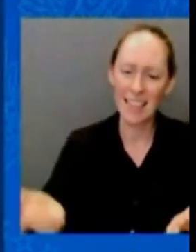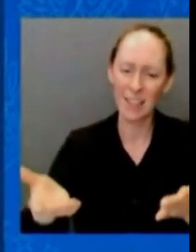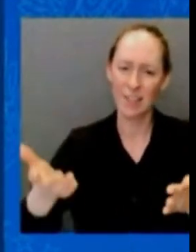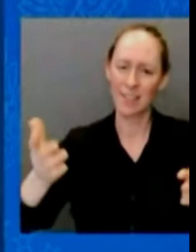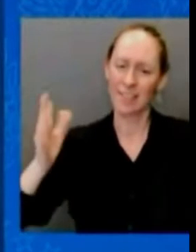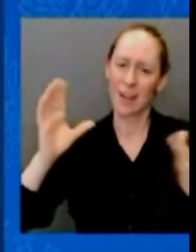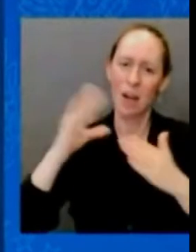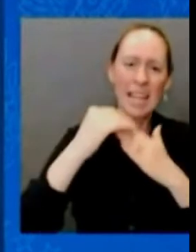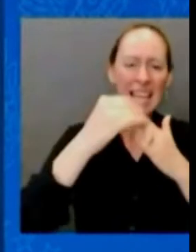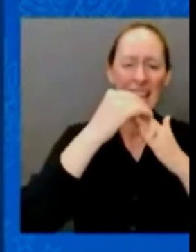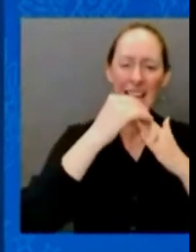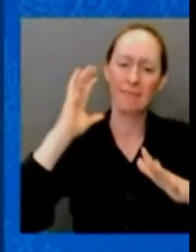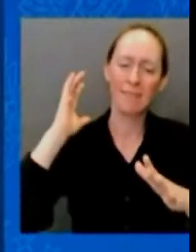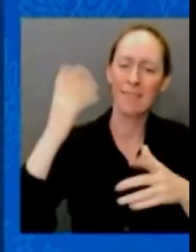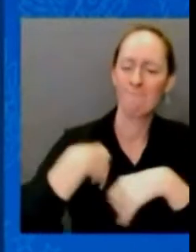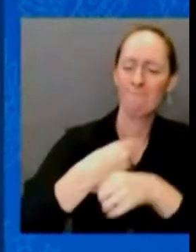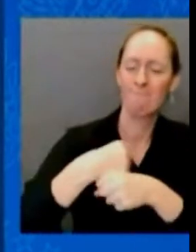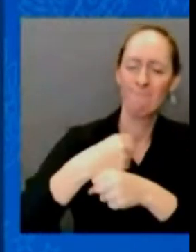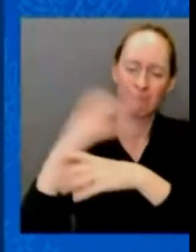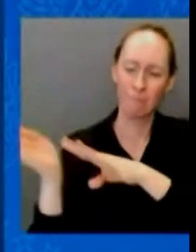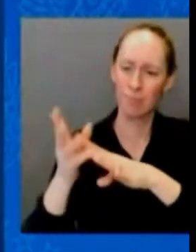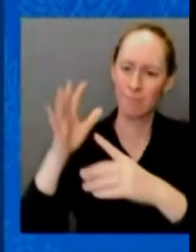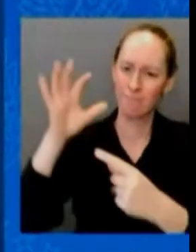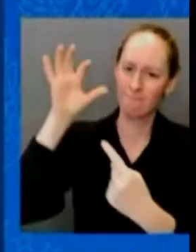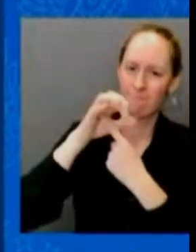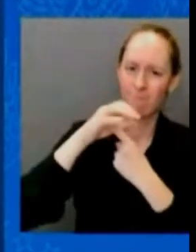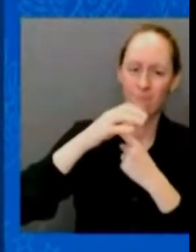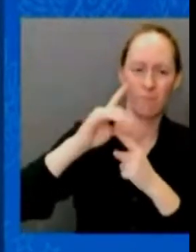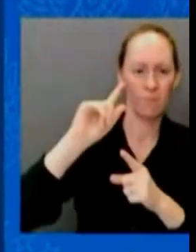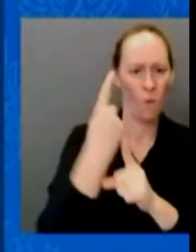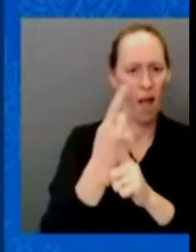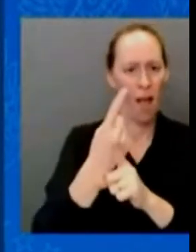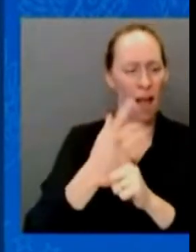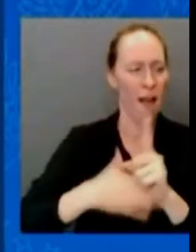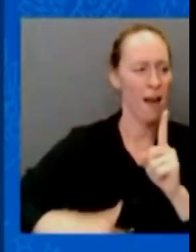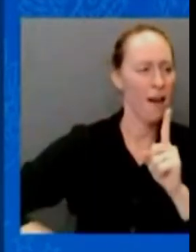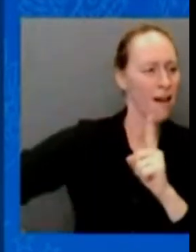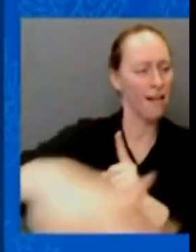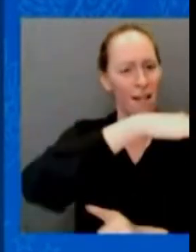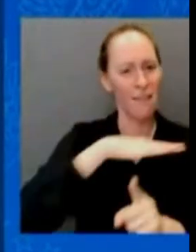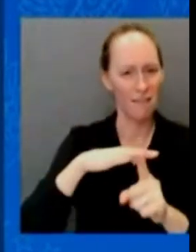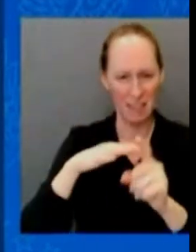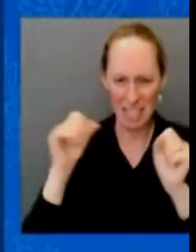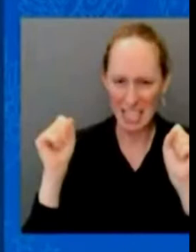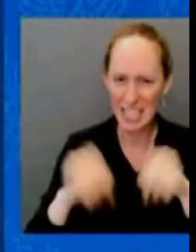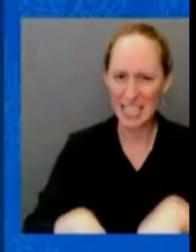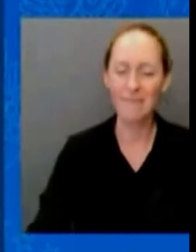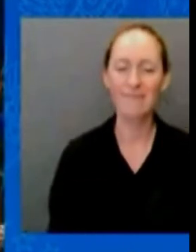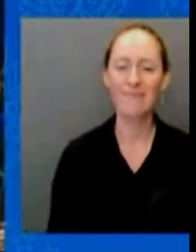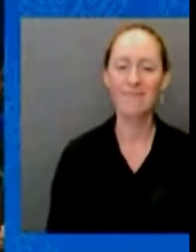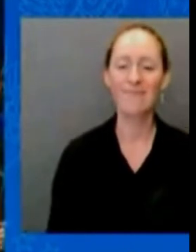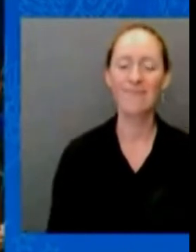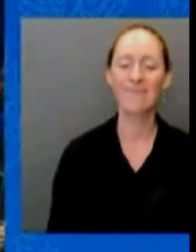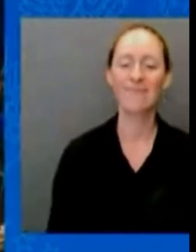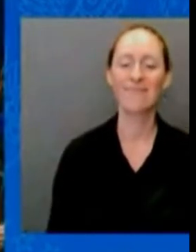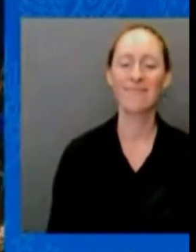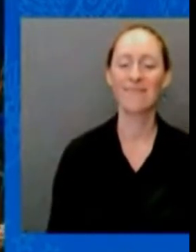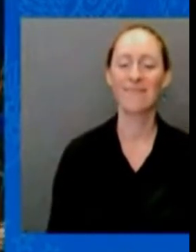And I also want to thank my buddy Chuck Schumer, Senate Majority Leader. This guy gets things done.